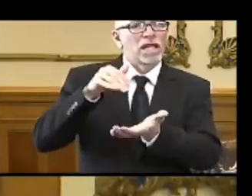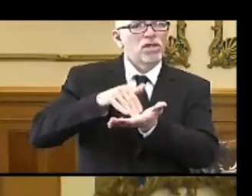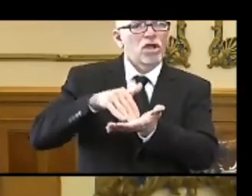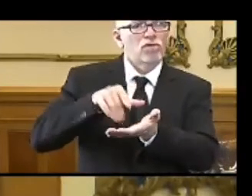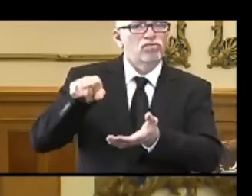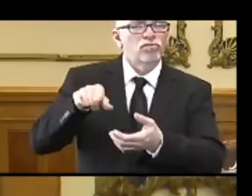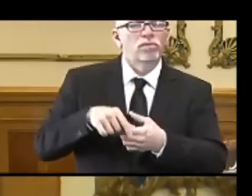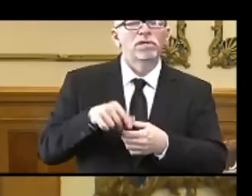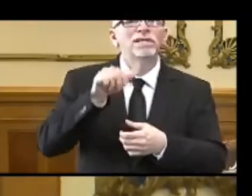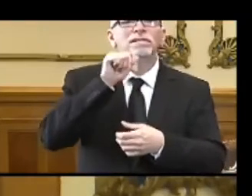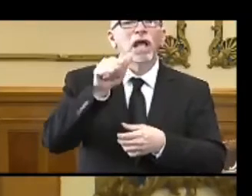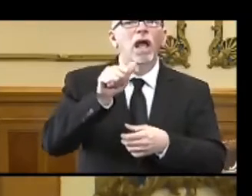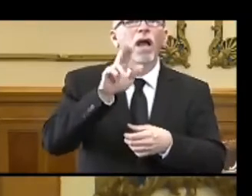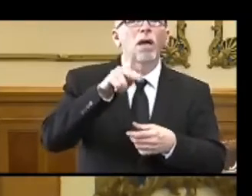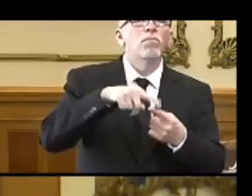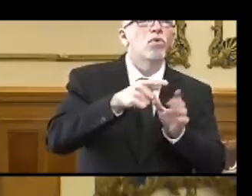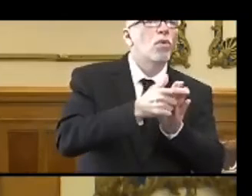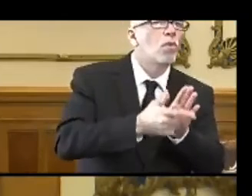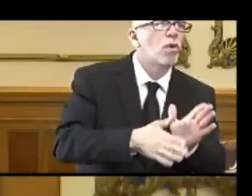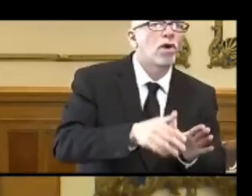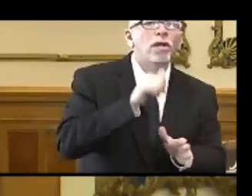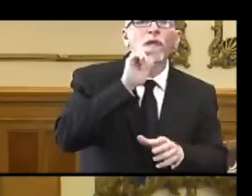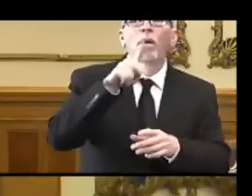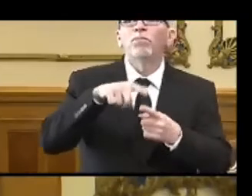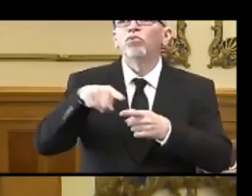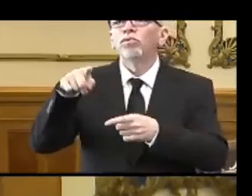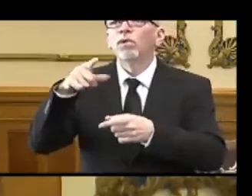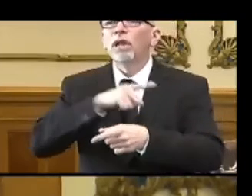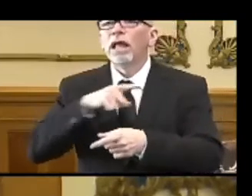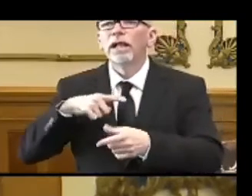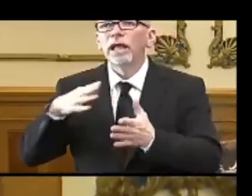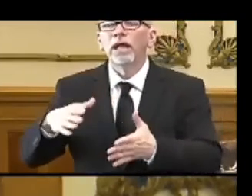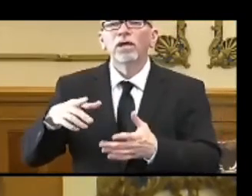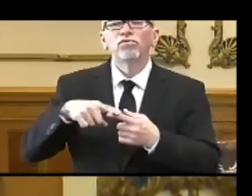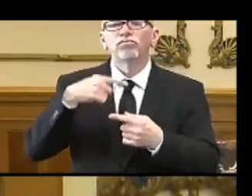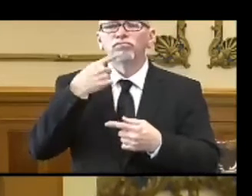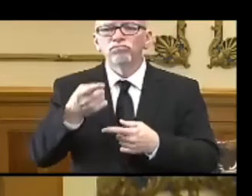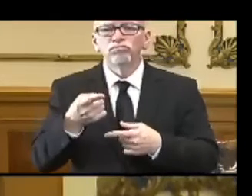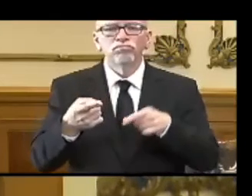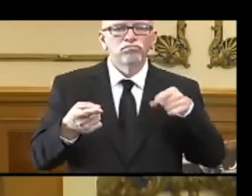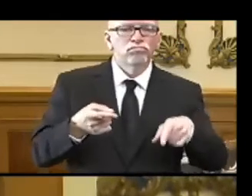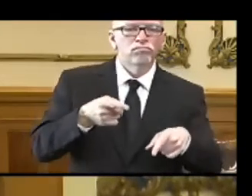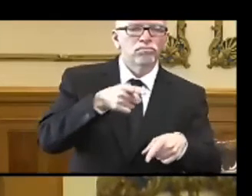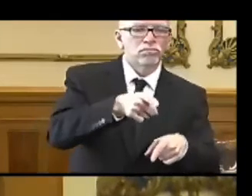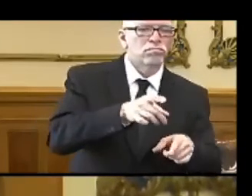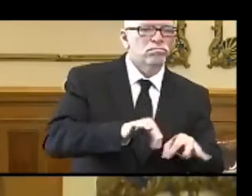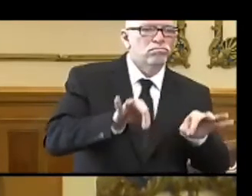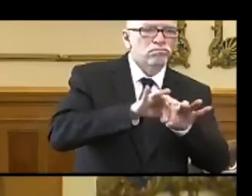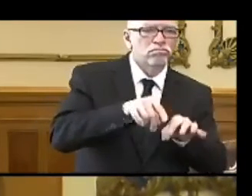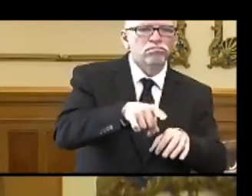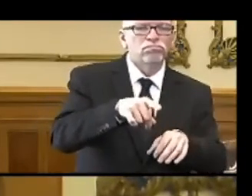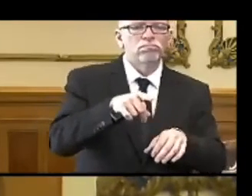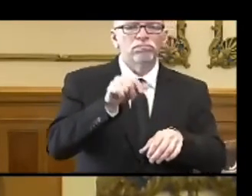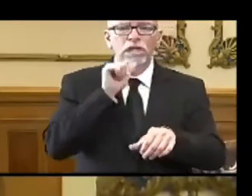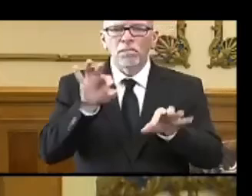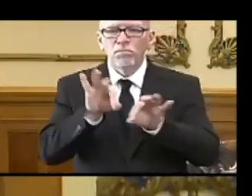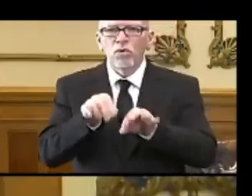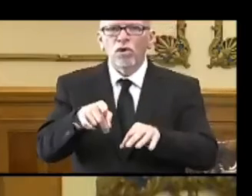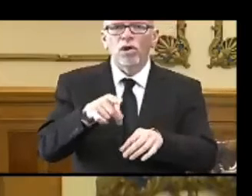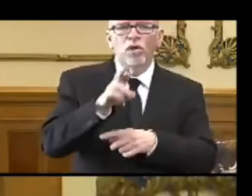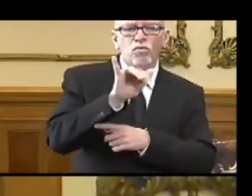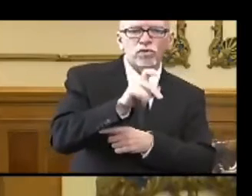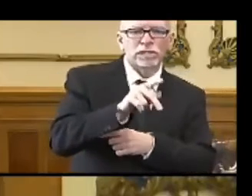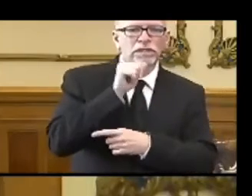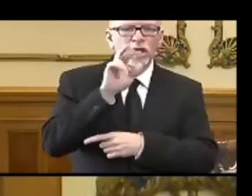physician. It's not up to a lawyer or an elected official to say what is an undue risk to the health of a